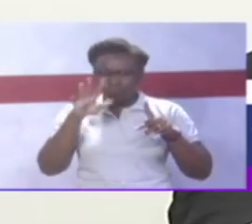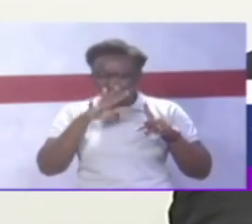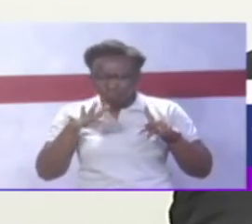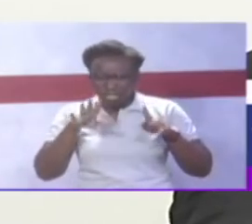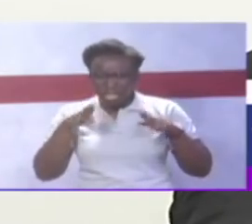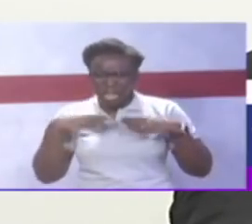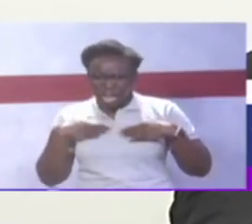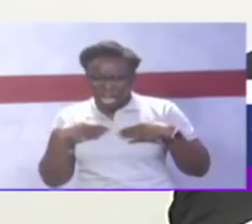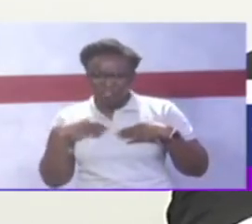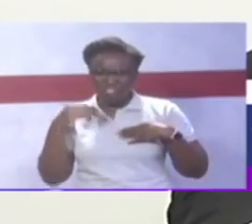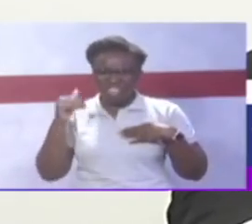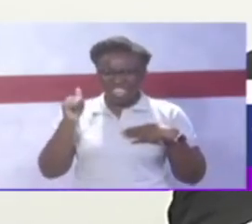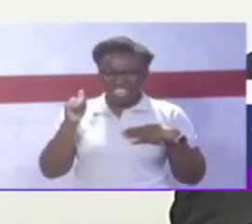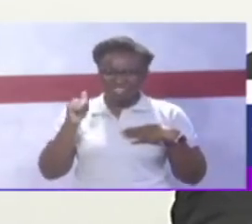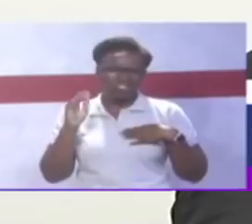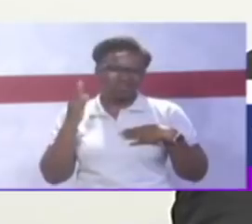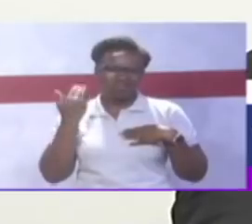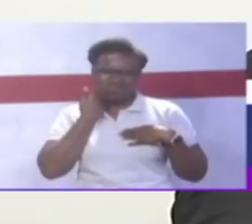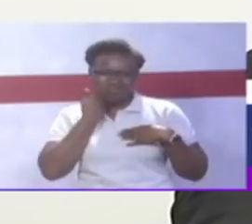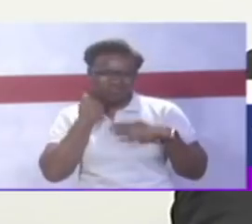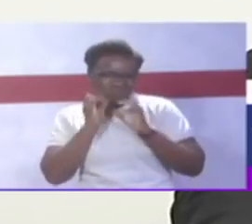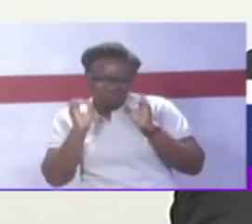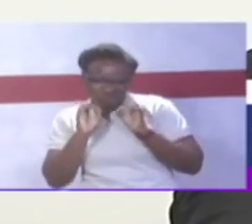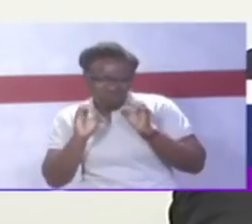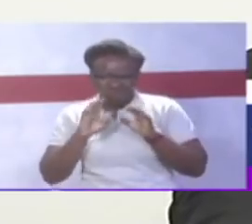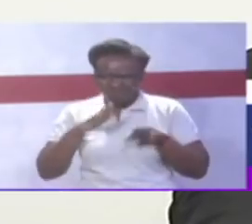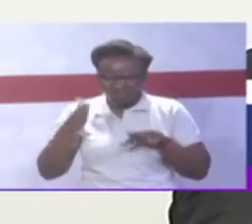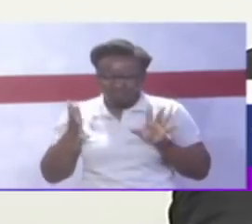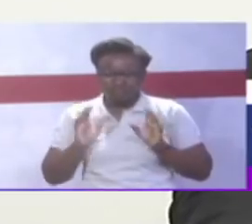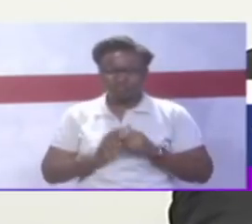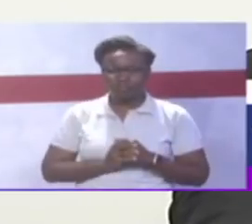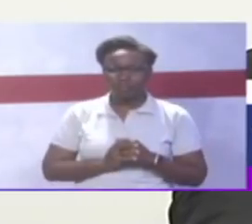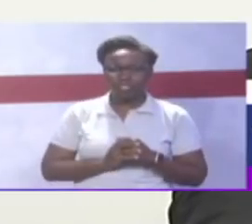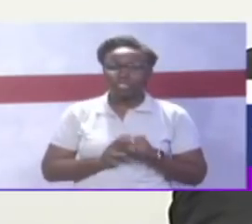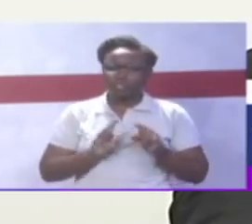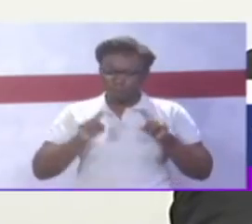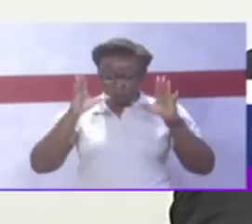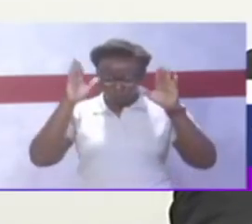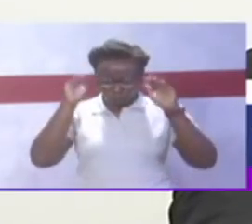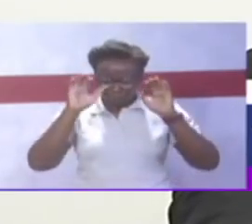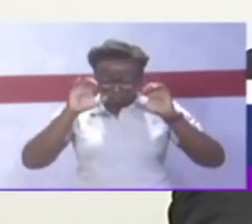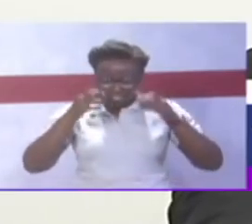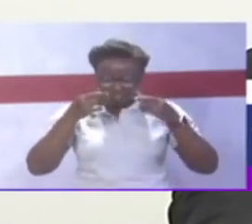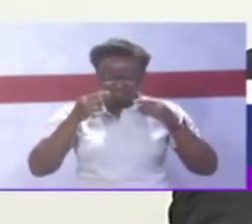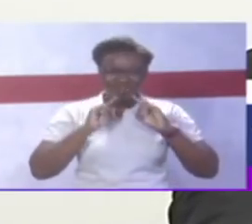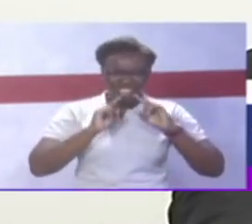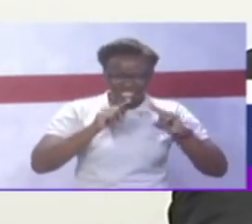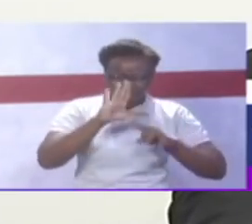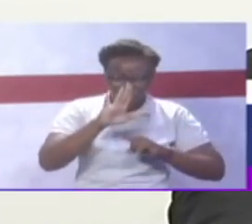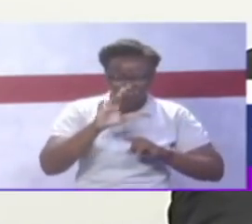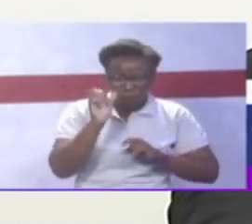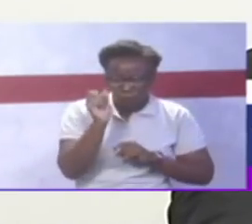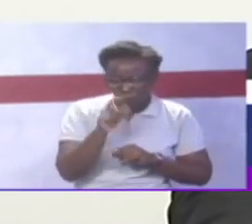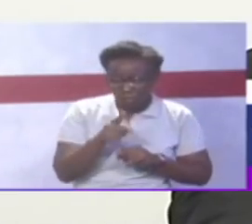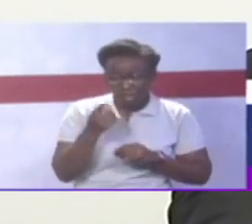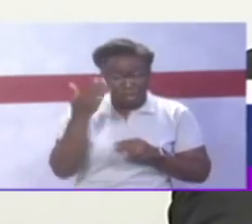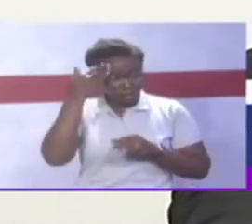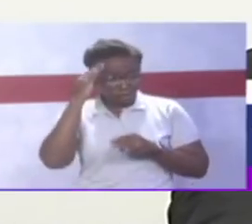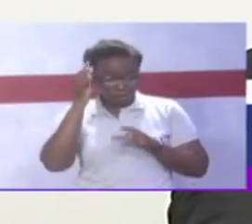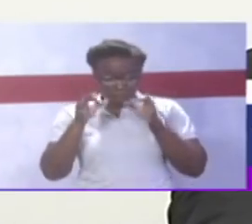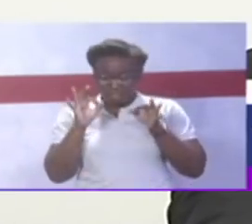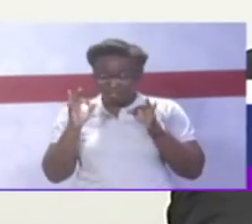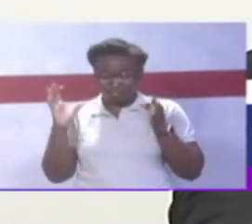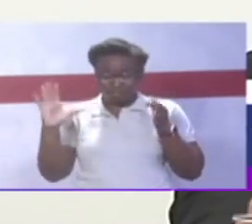asymptomatic or mild disease. At least those are the ones that we picked up so far. So I hope that answers some of it. I don't know that I got all the detail that you